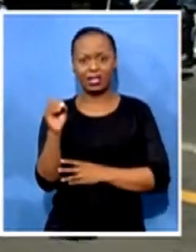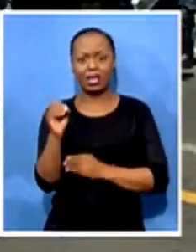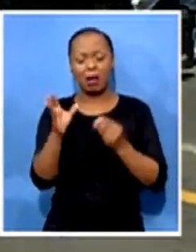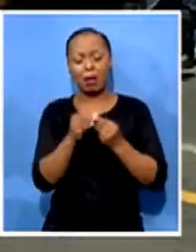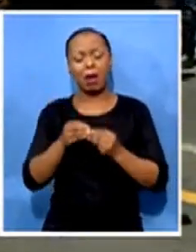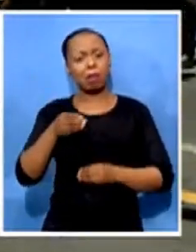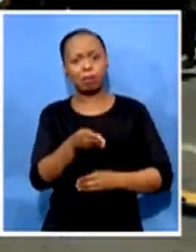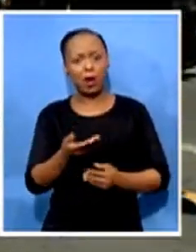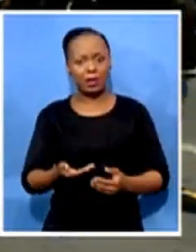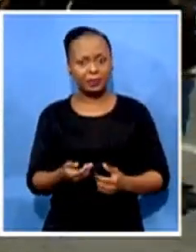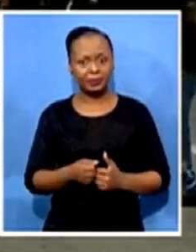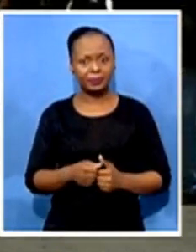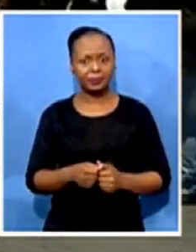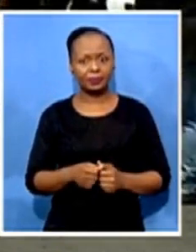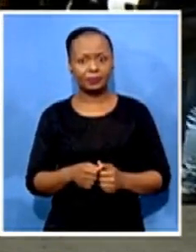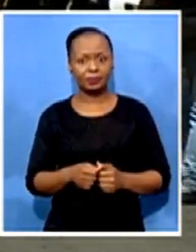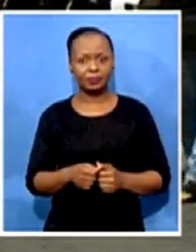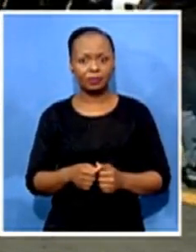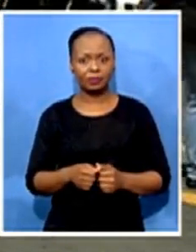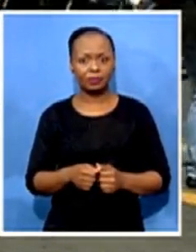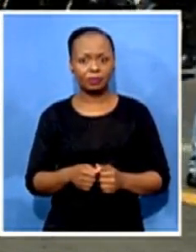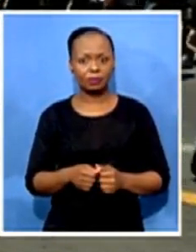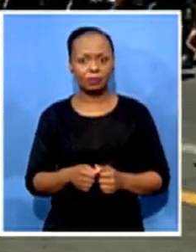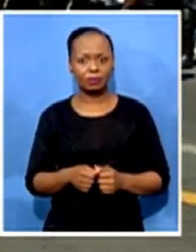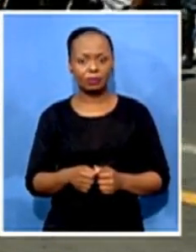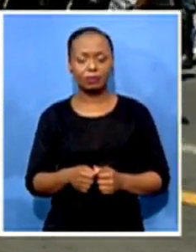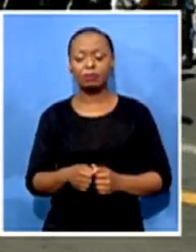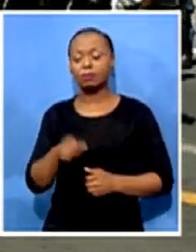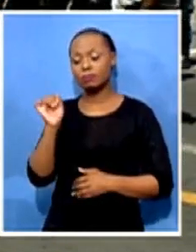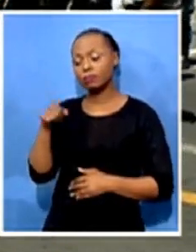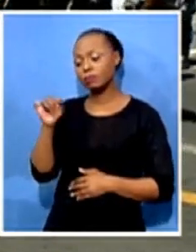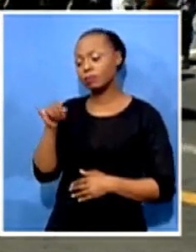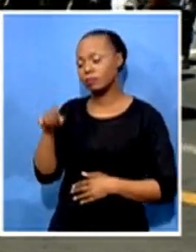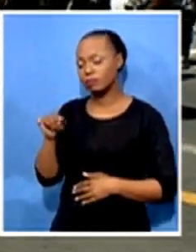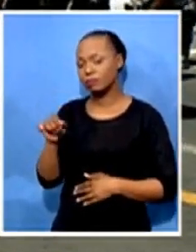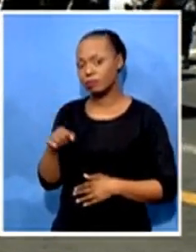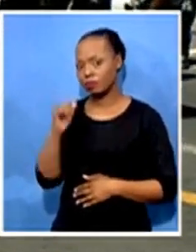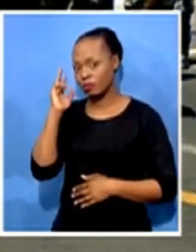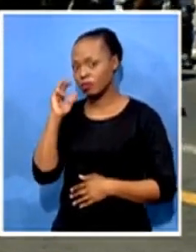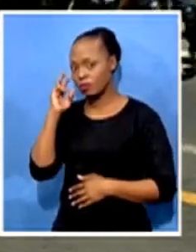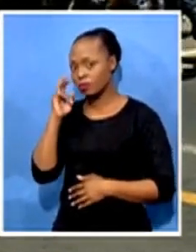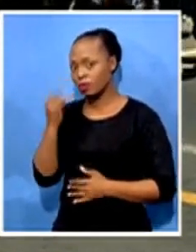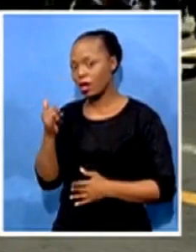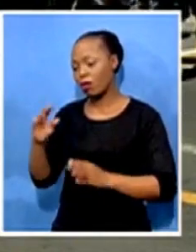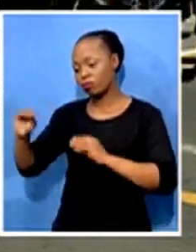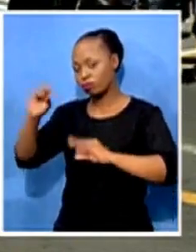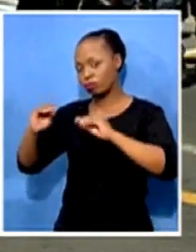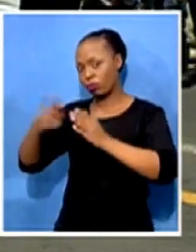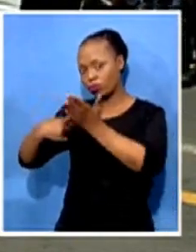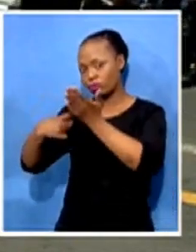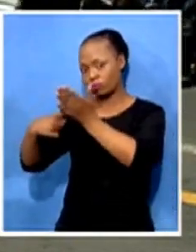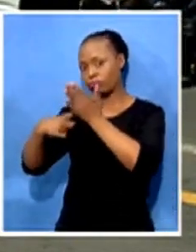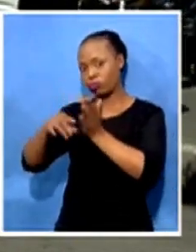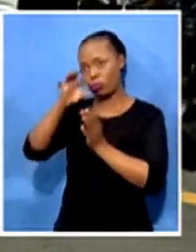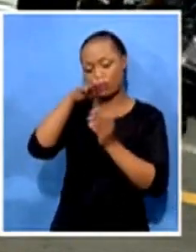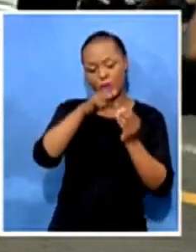Yes, indeed. And I think that is the bone of contention, as you've heard there just now with Mr. Dlamini, as well as a member of the Public Order Policing, Colonel